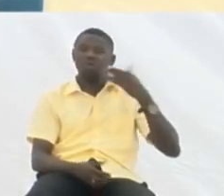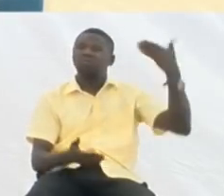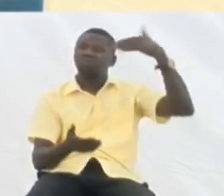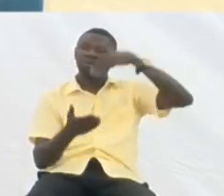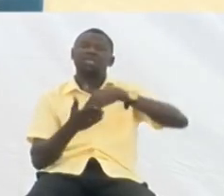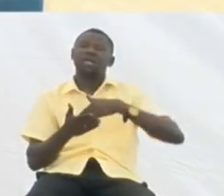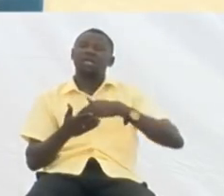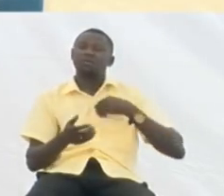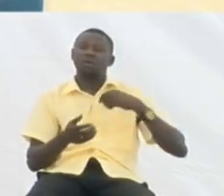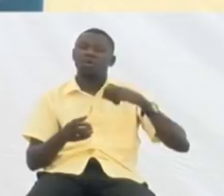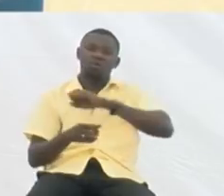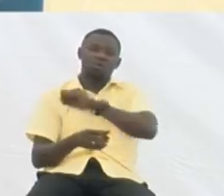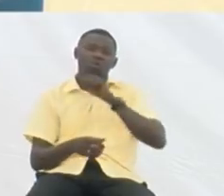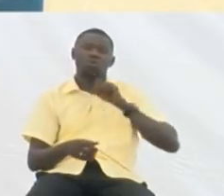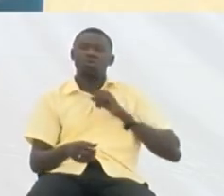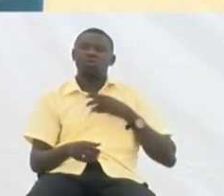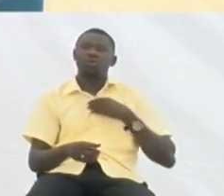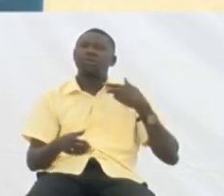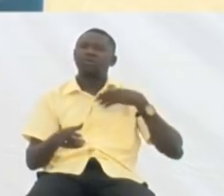That